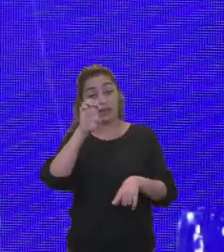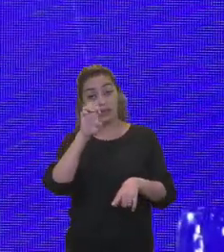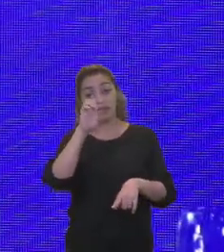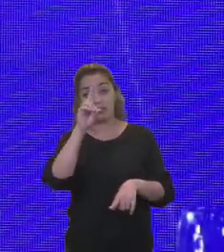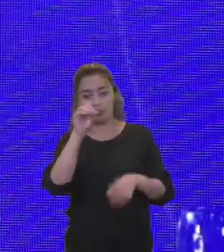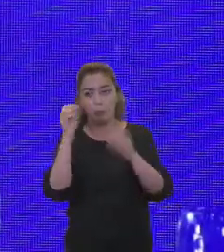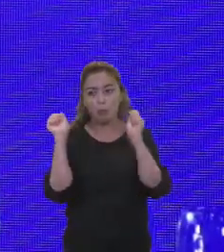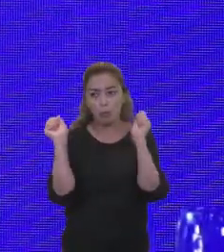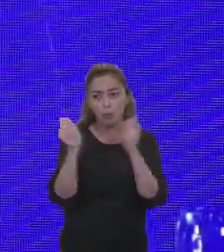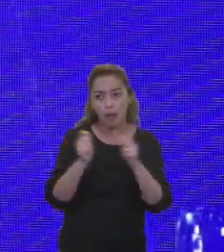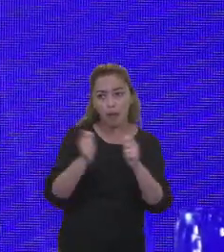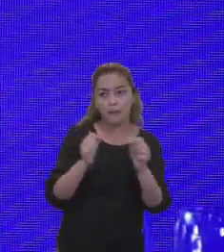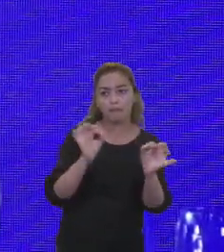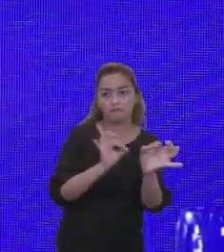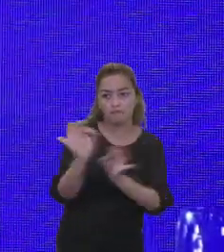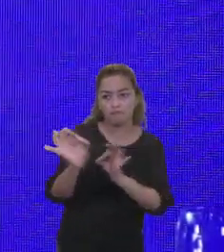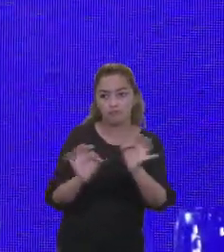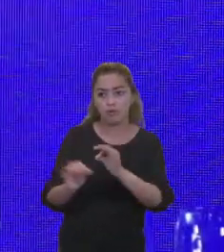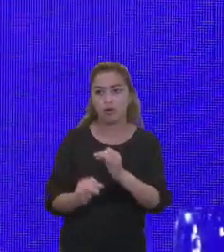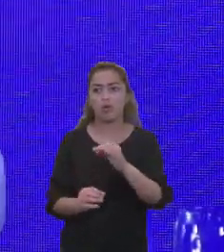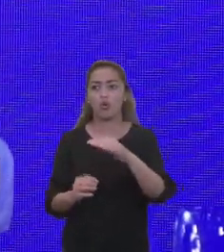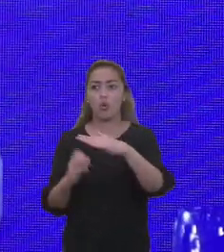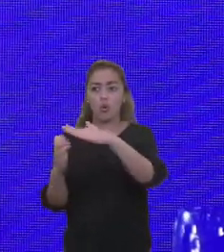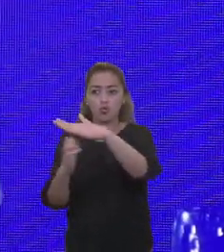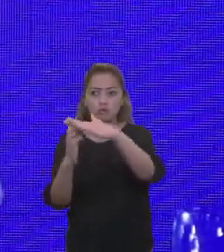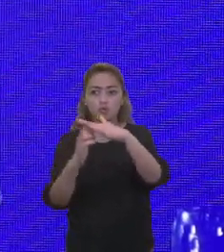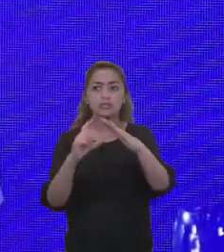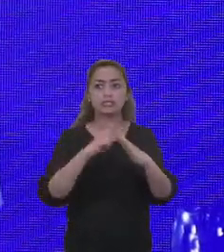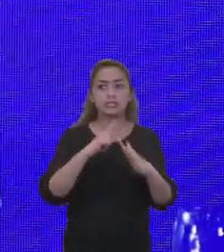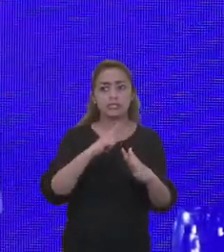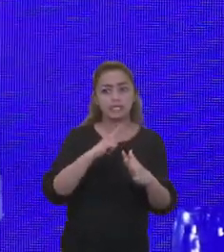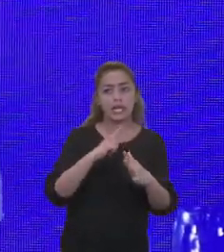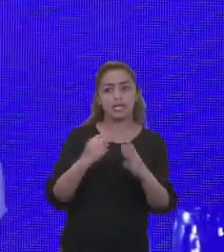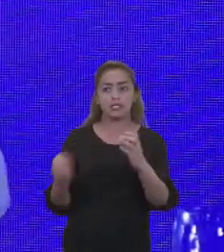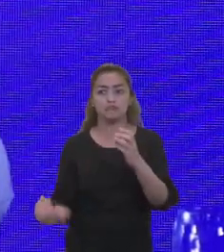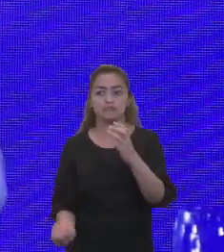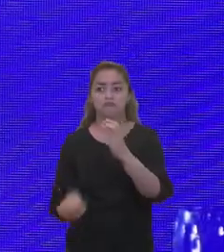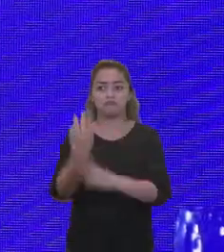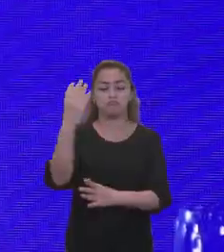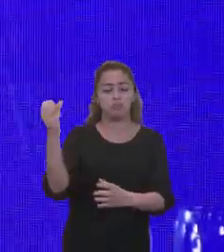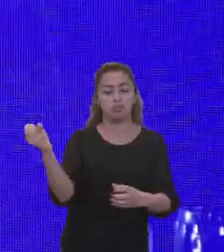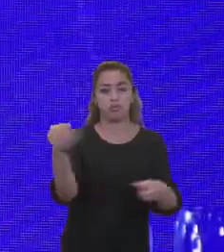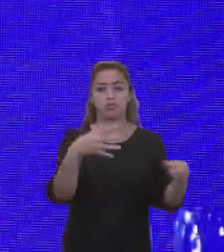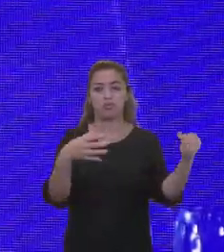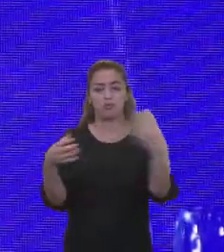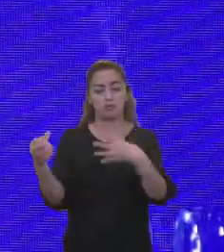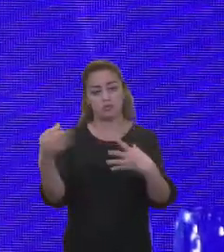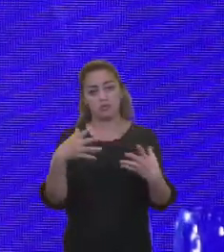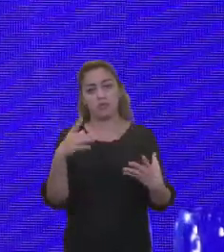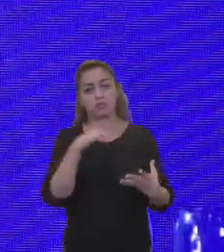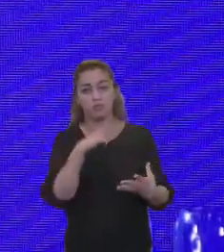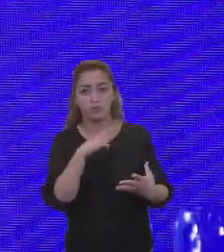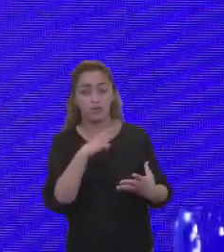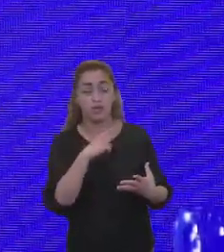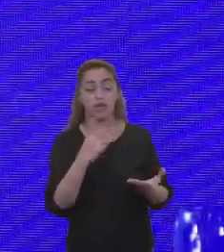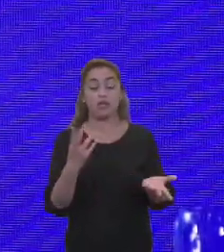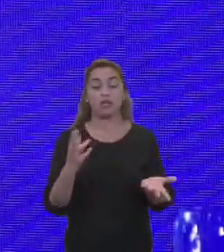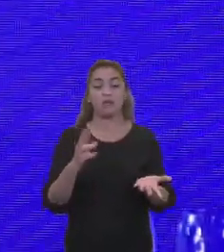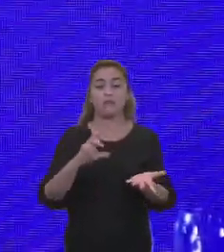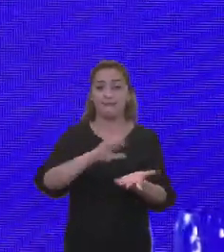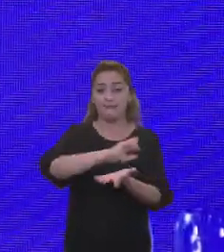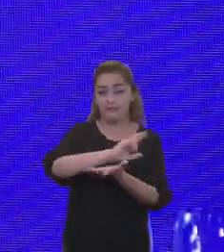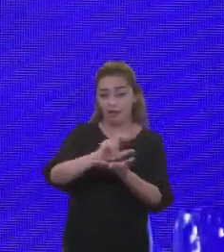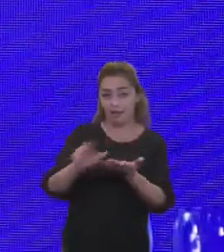Yeah, we can contribute with an innovation center. because we are avid consumers.